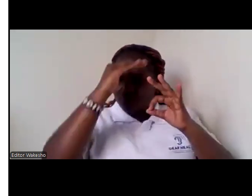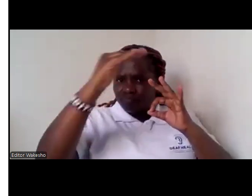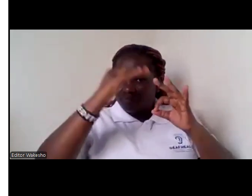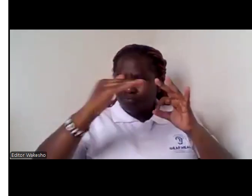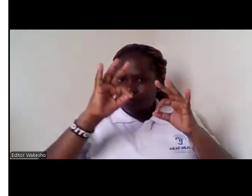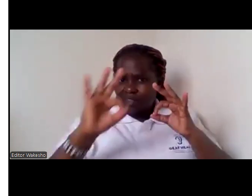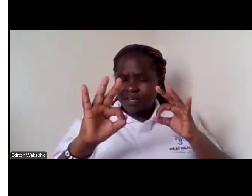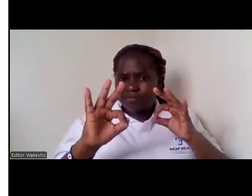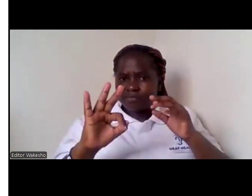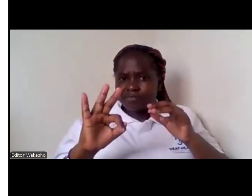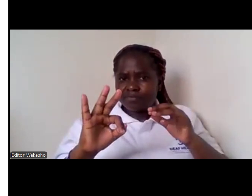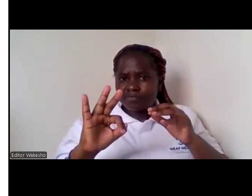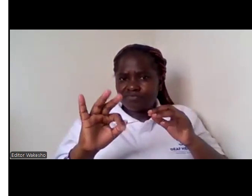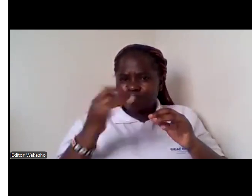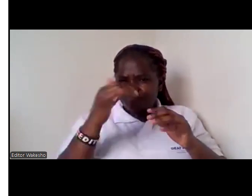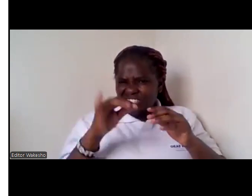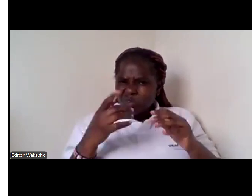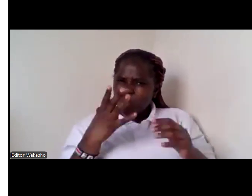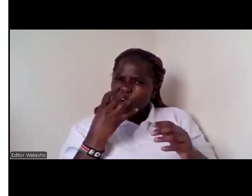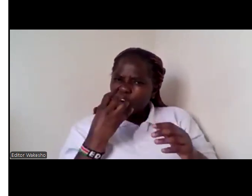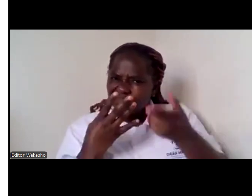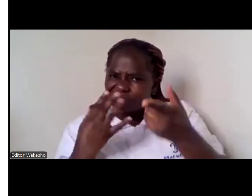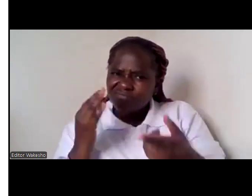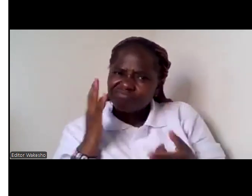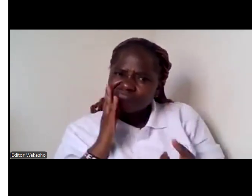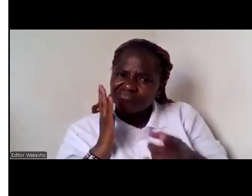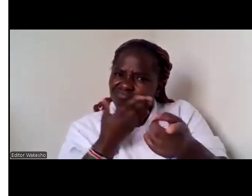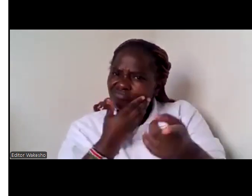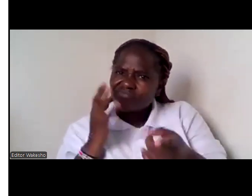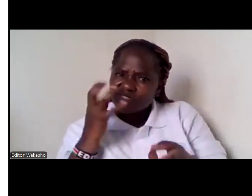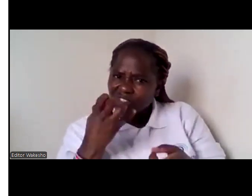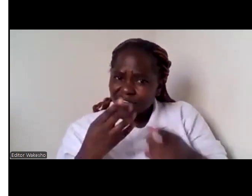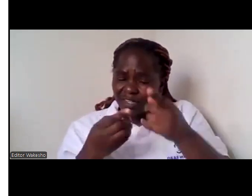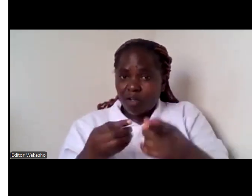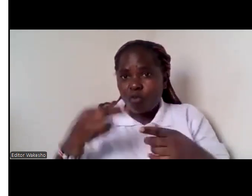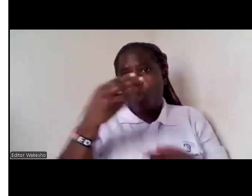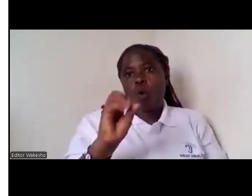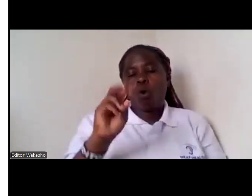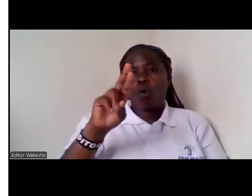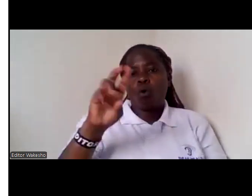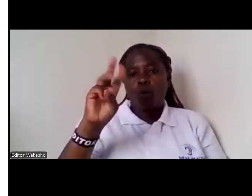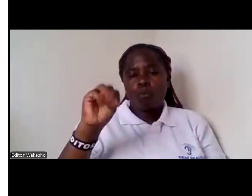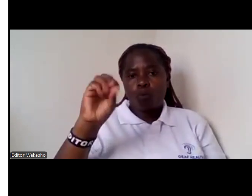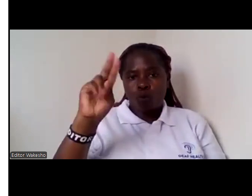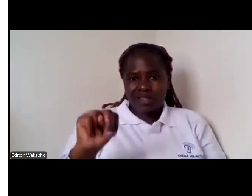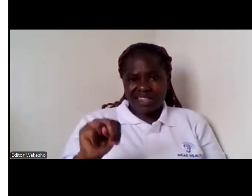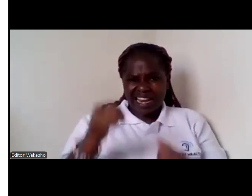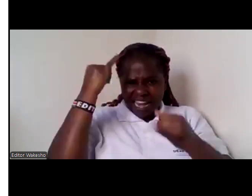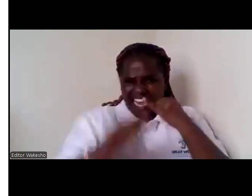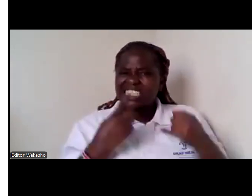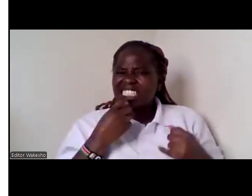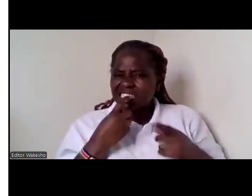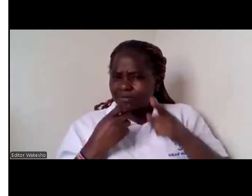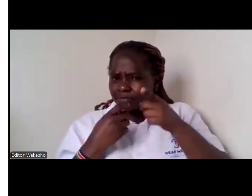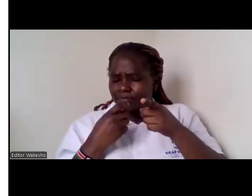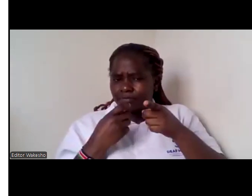are the drugs with the hormonal drug, the estrogen and progesterone. The last one here, which is white,